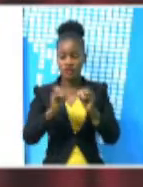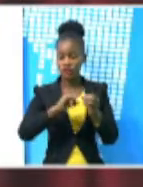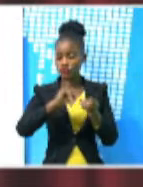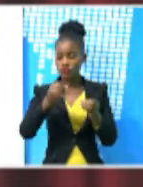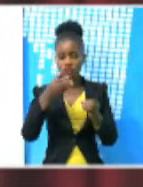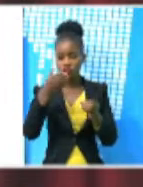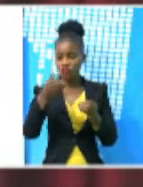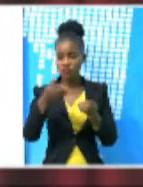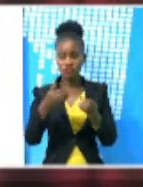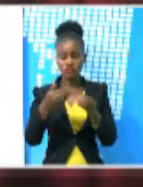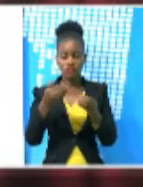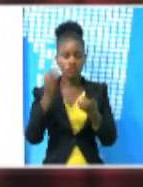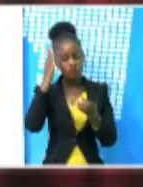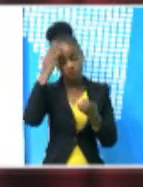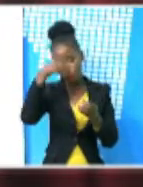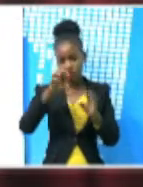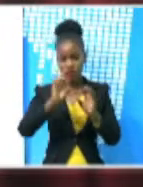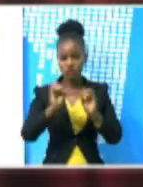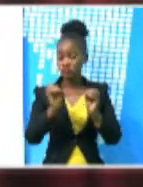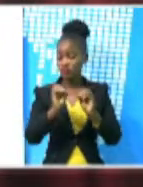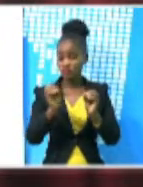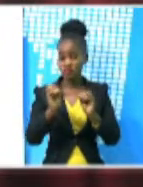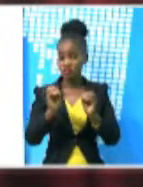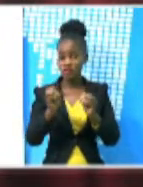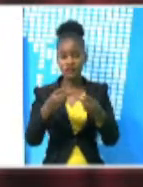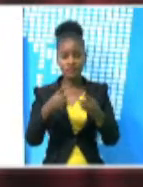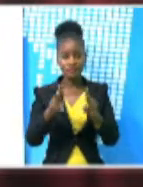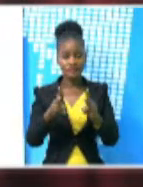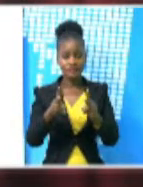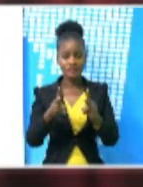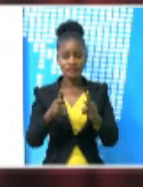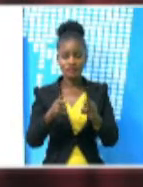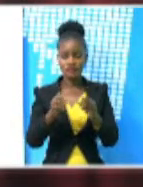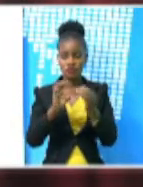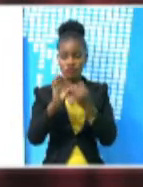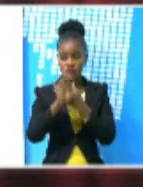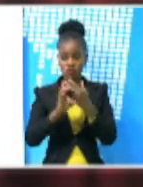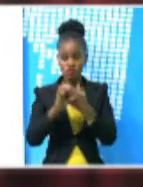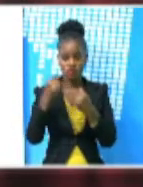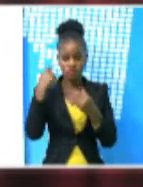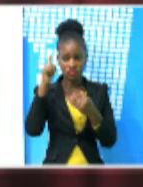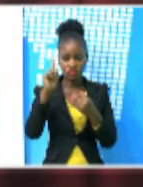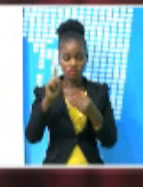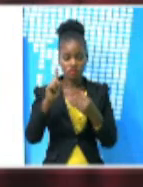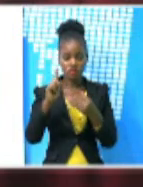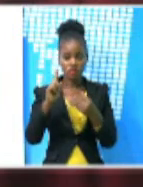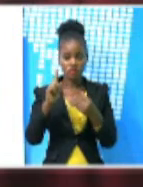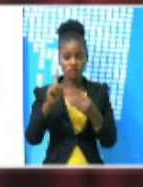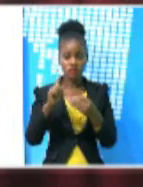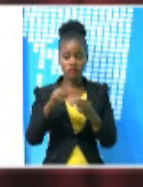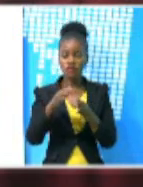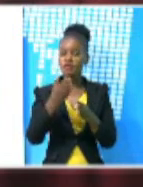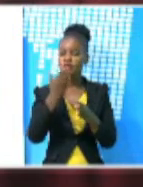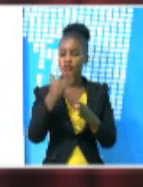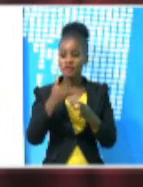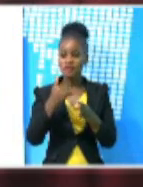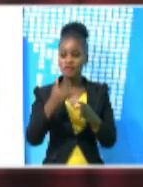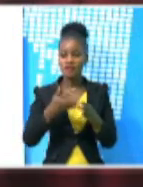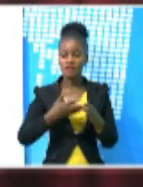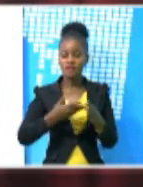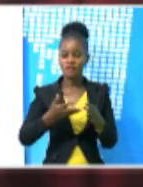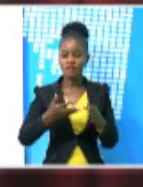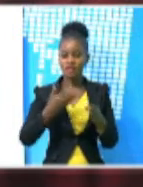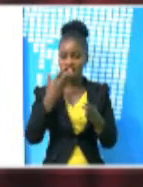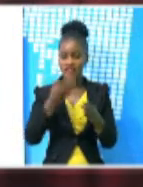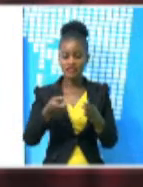a matter for East Africa, but the African people have for long wanted us to have a